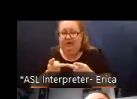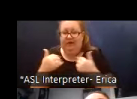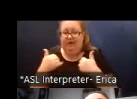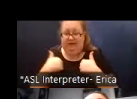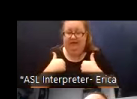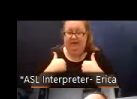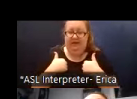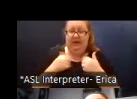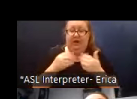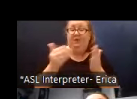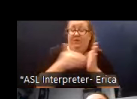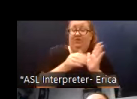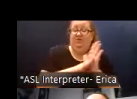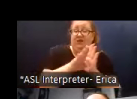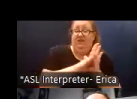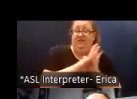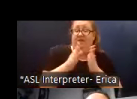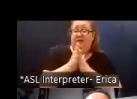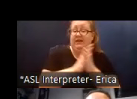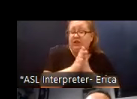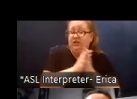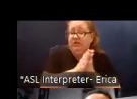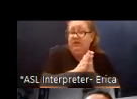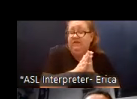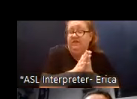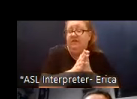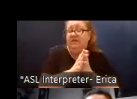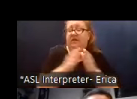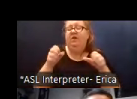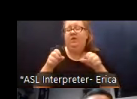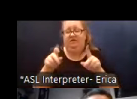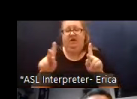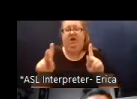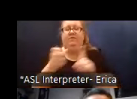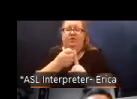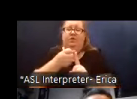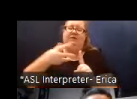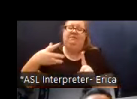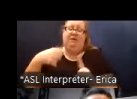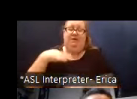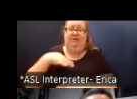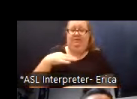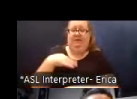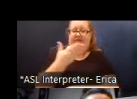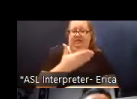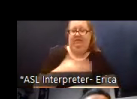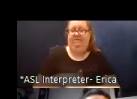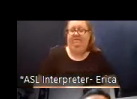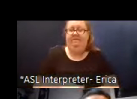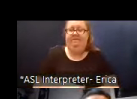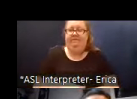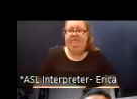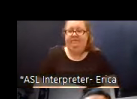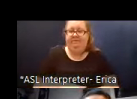redevelopment initiatives, is an opportunity to expand the benefits there.